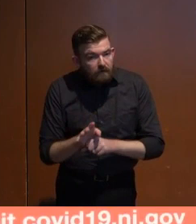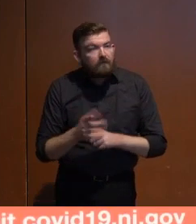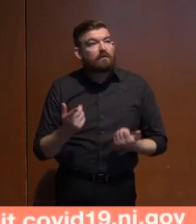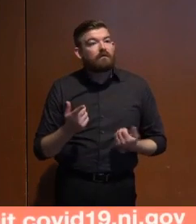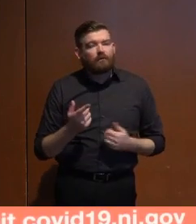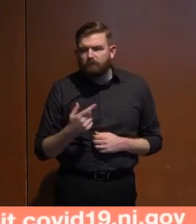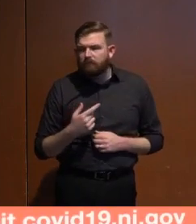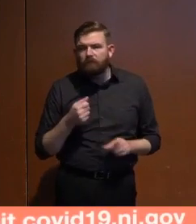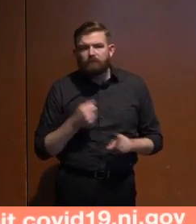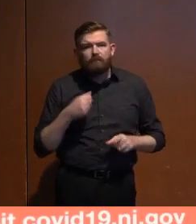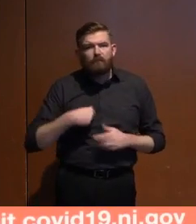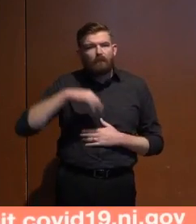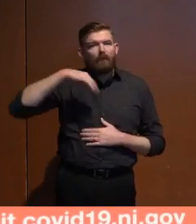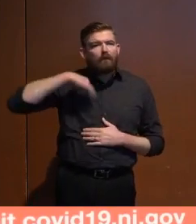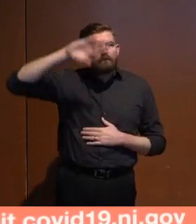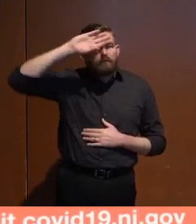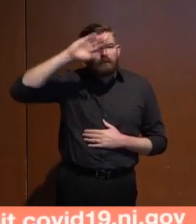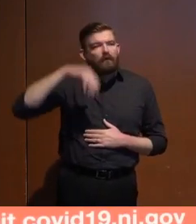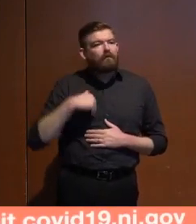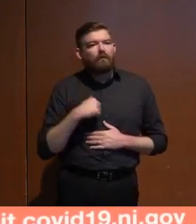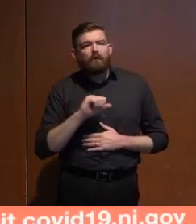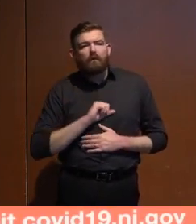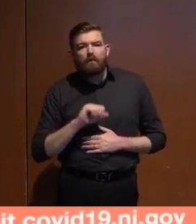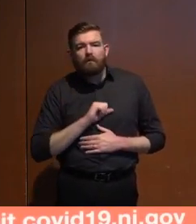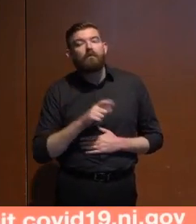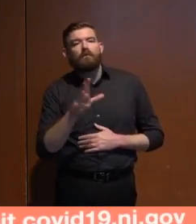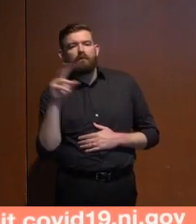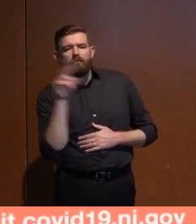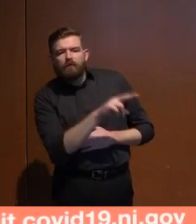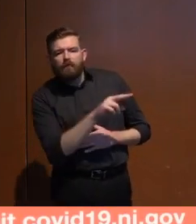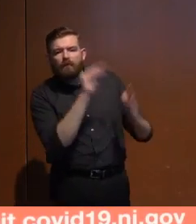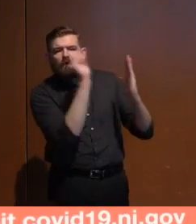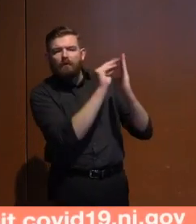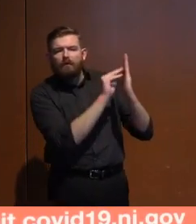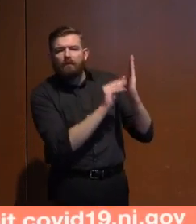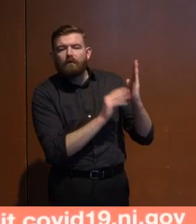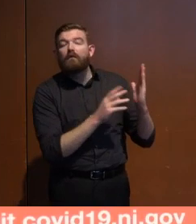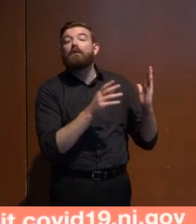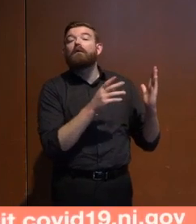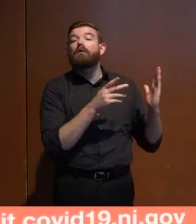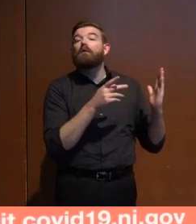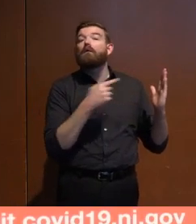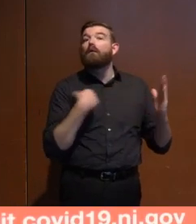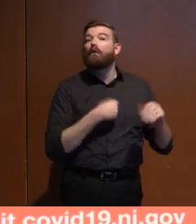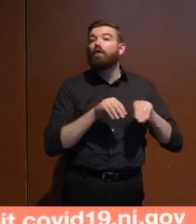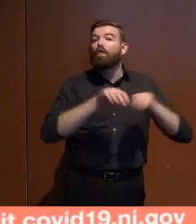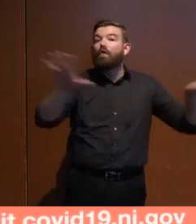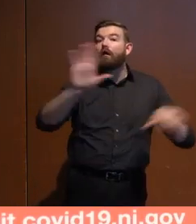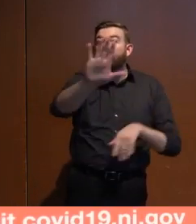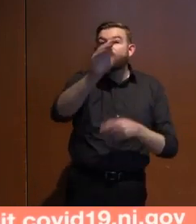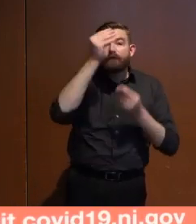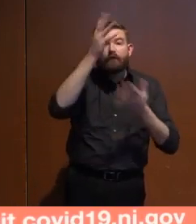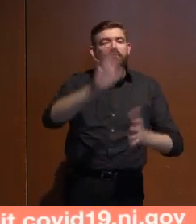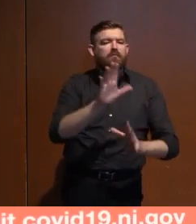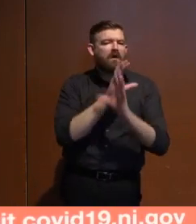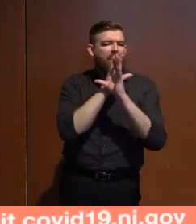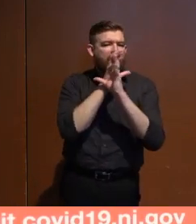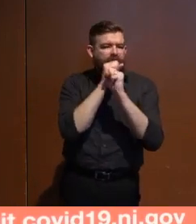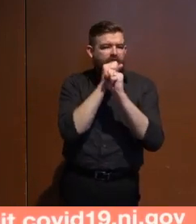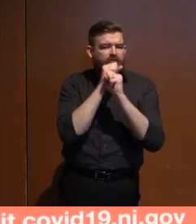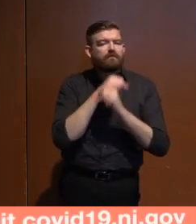that the site collects also allows us to know where the virus is spreading and where to anticipate spikes. And we were very glad to develop this